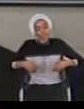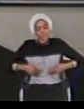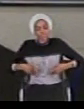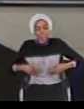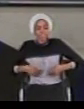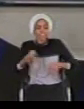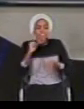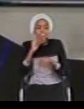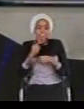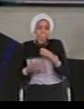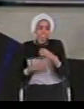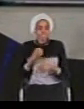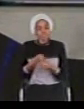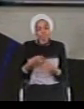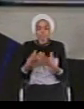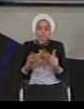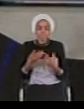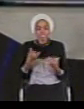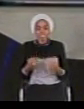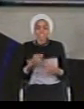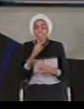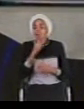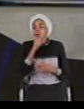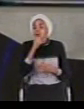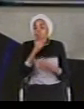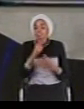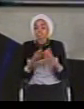now we're getting older